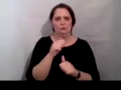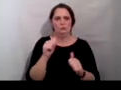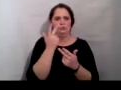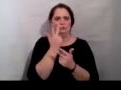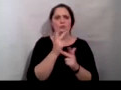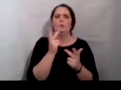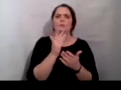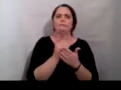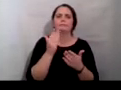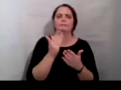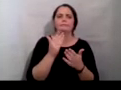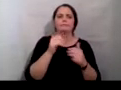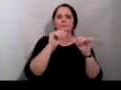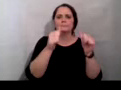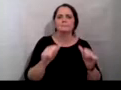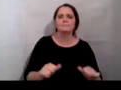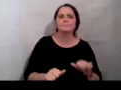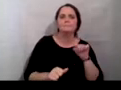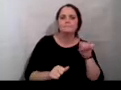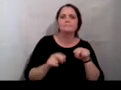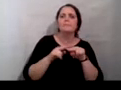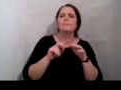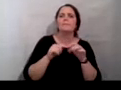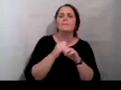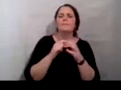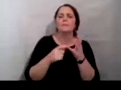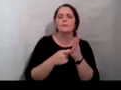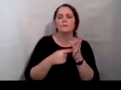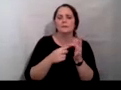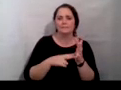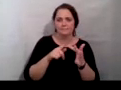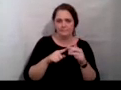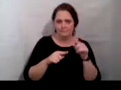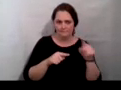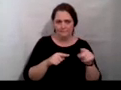that she uses figurative elements which try to almost in a way